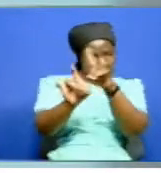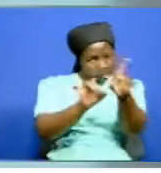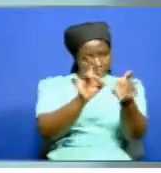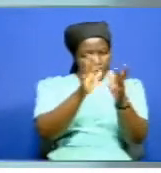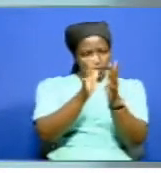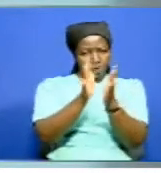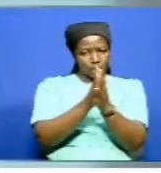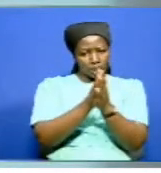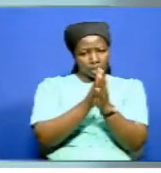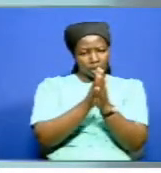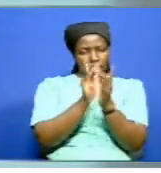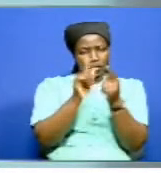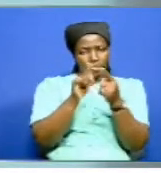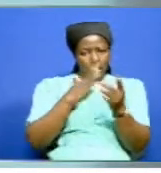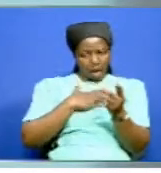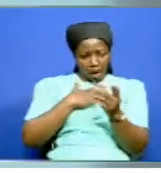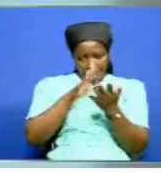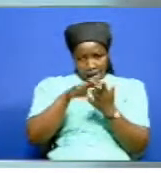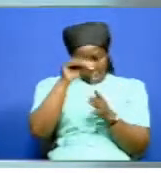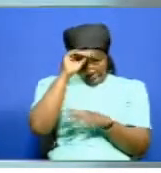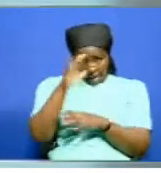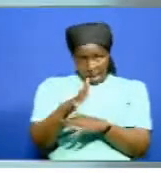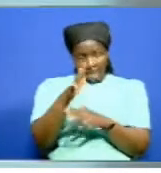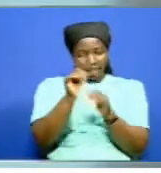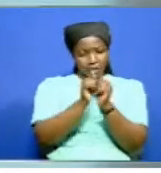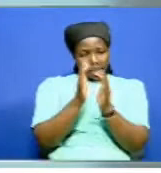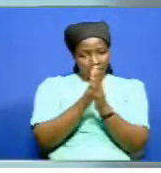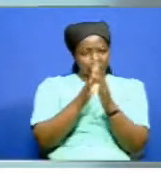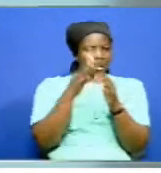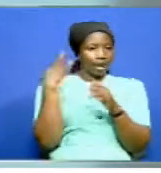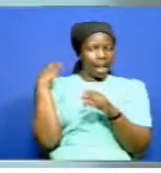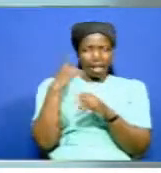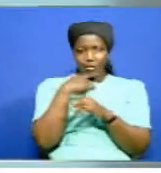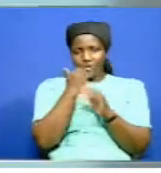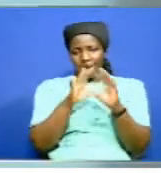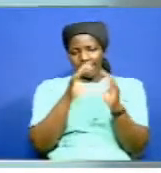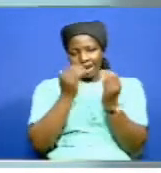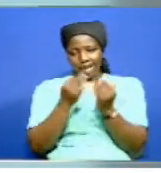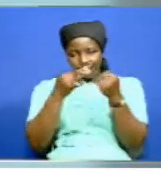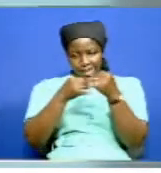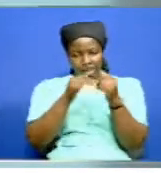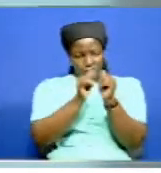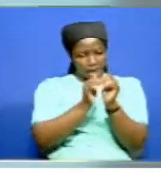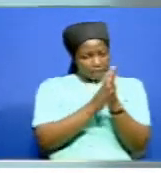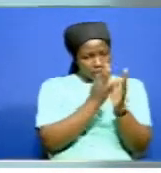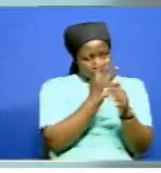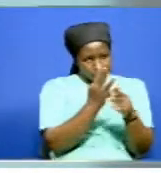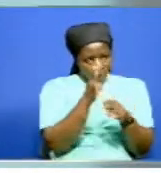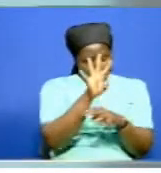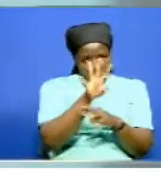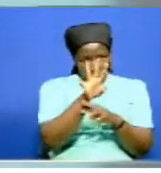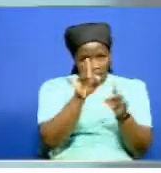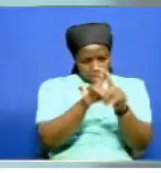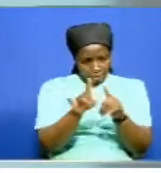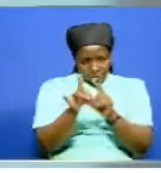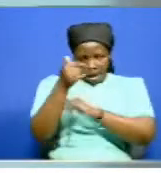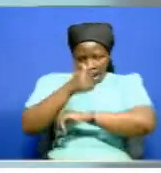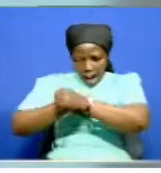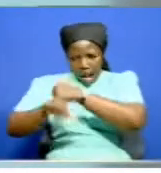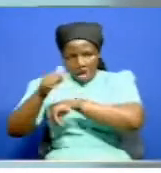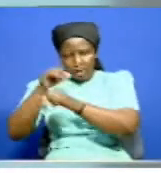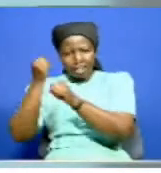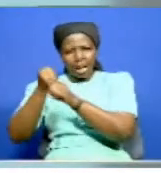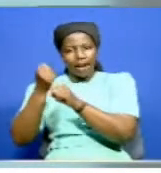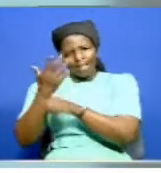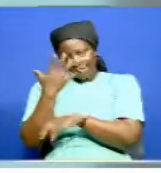and our candidates who are in class 8 and Form 4. And effective measures have been put in place by